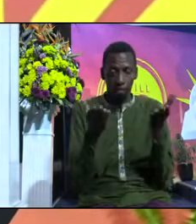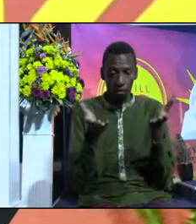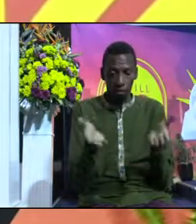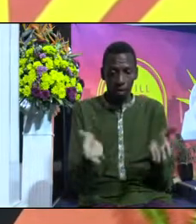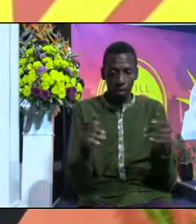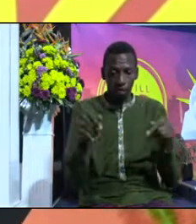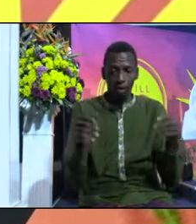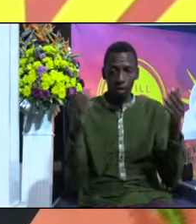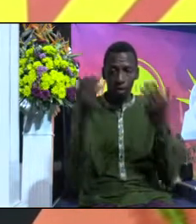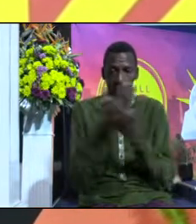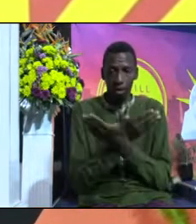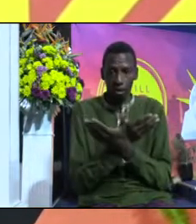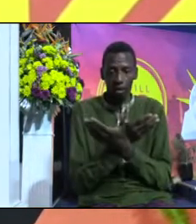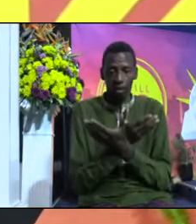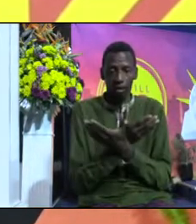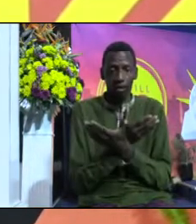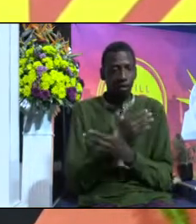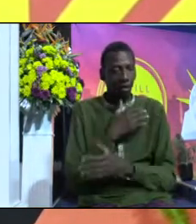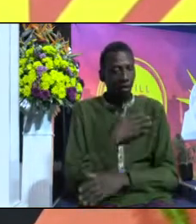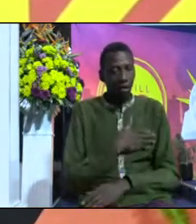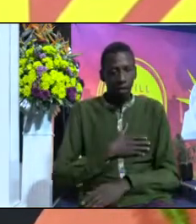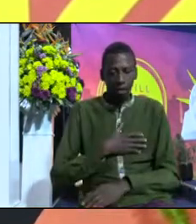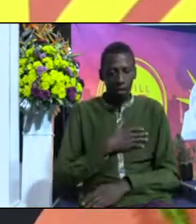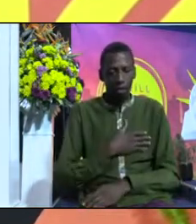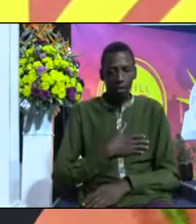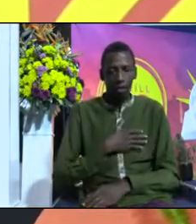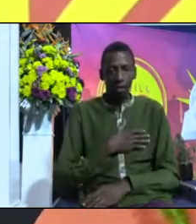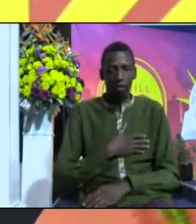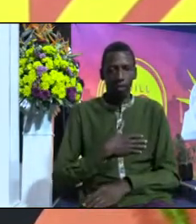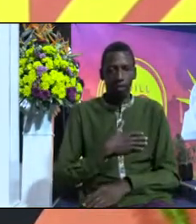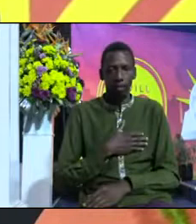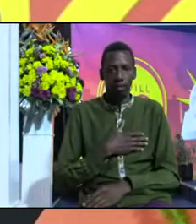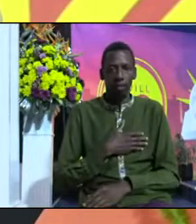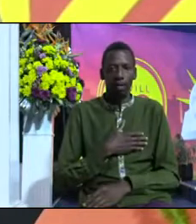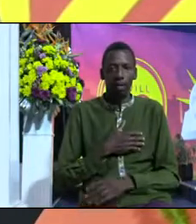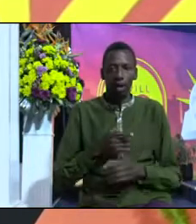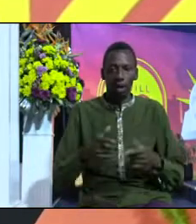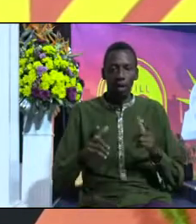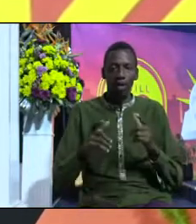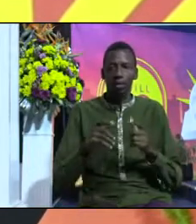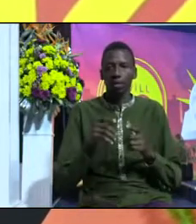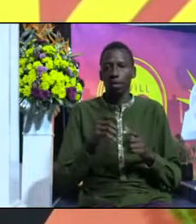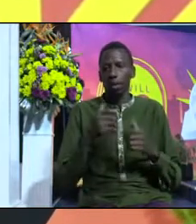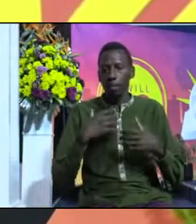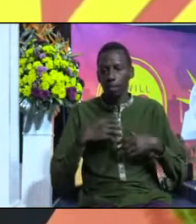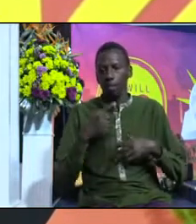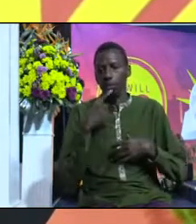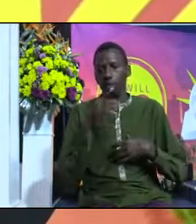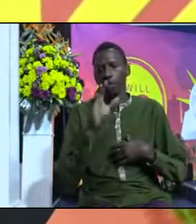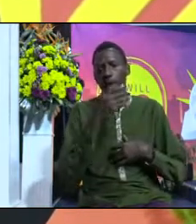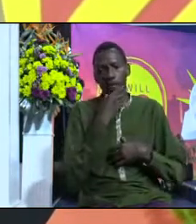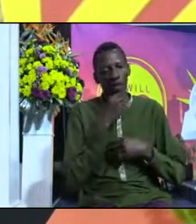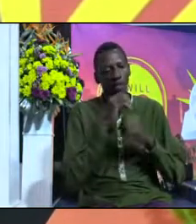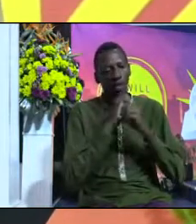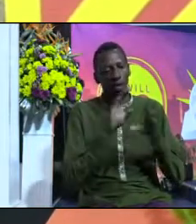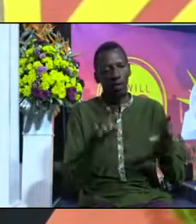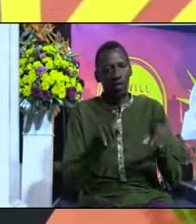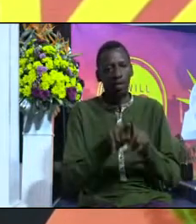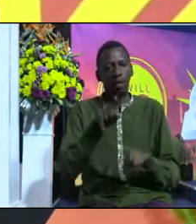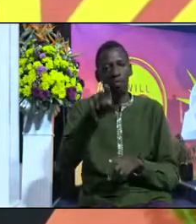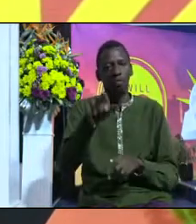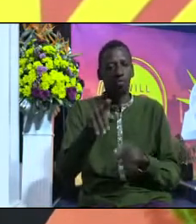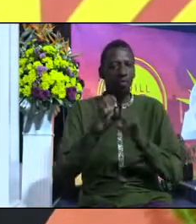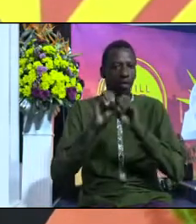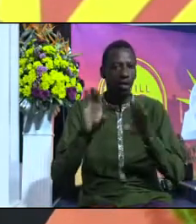let anybody tell you 'cause your daddy was nothing before you, you ain't amount to nothing.